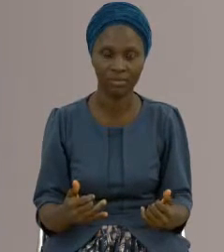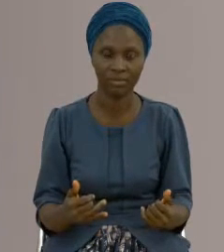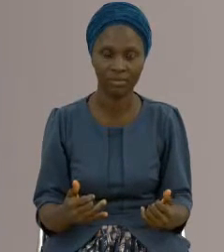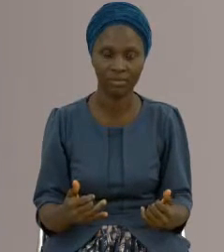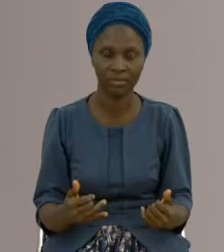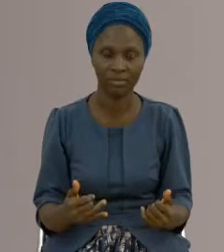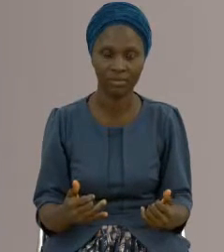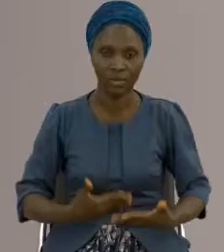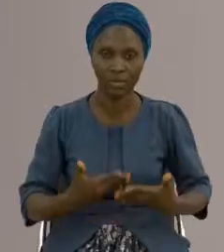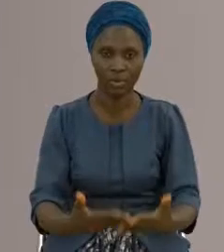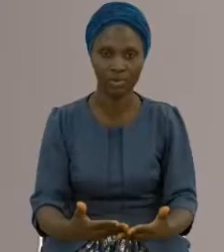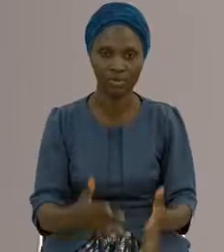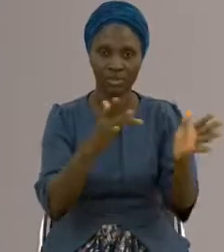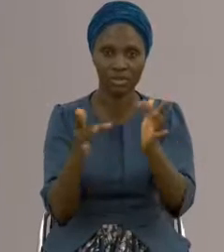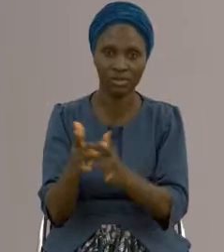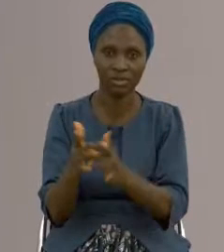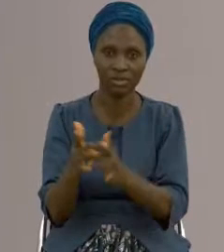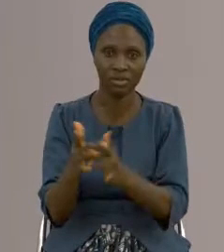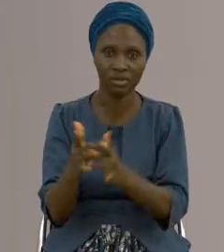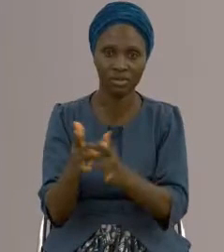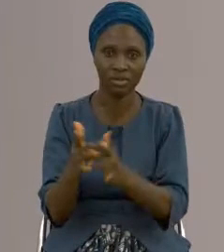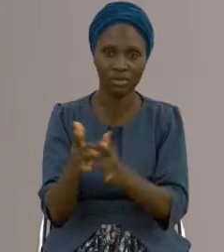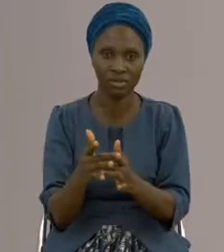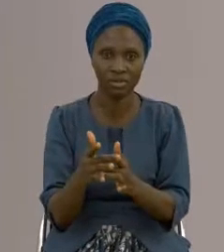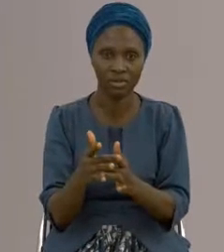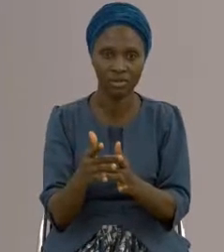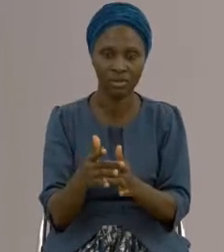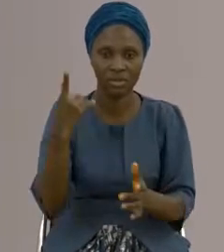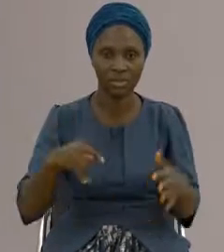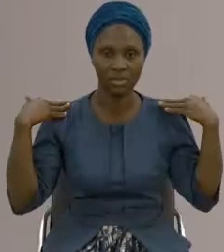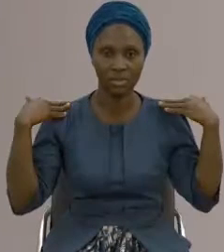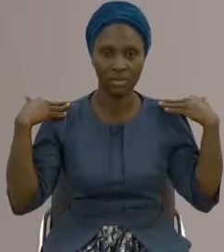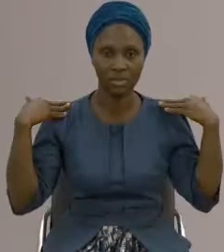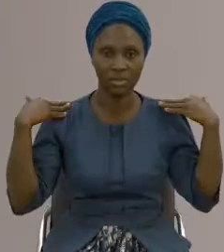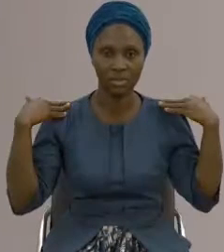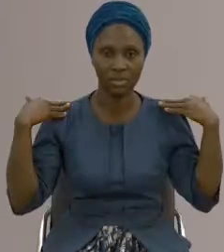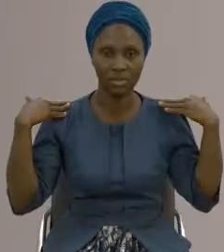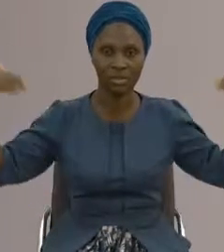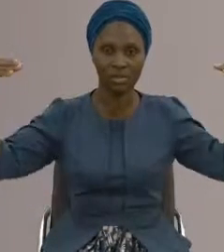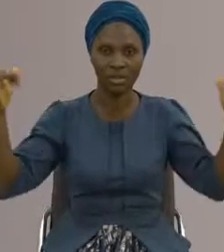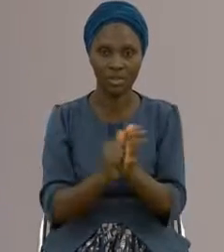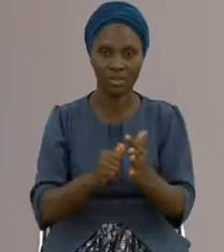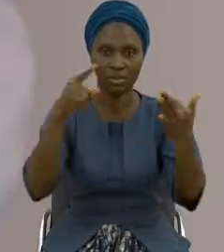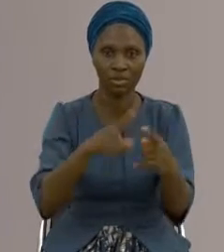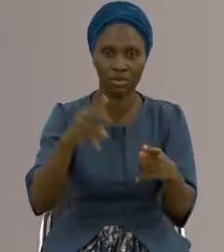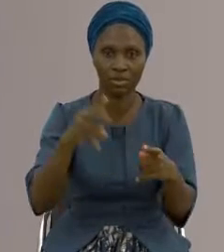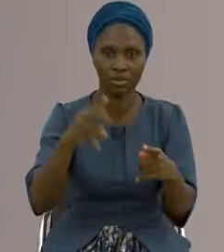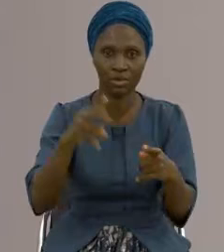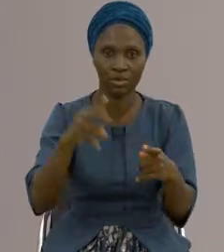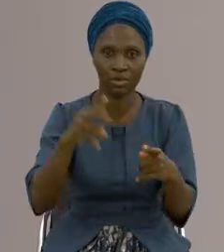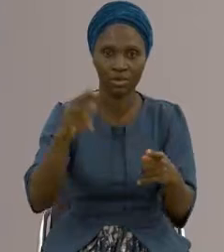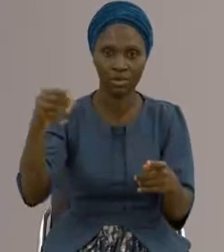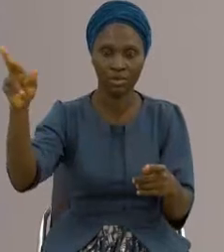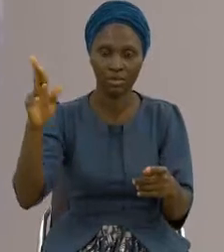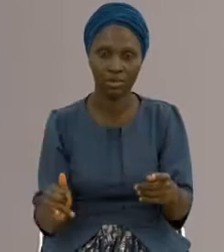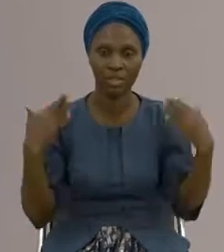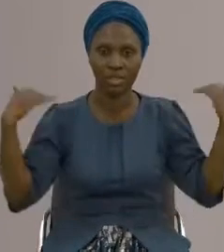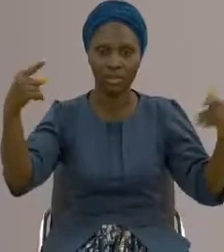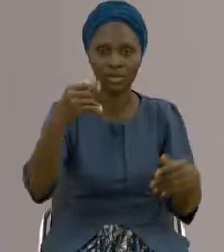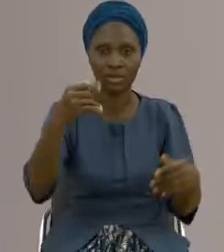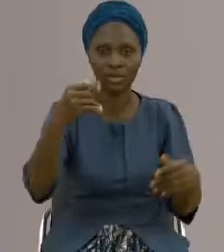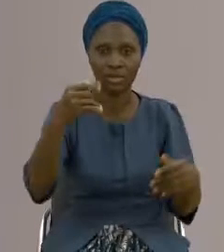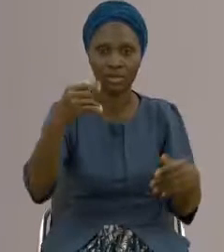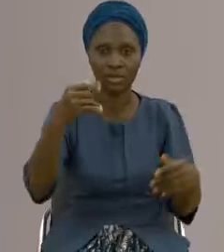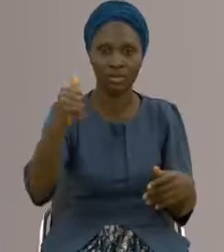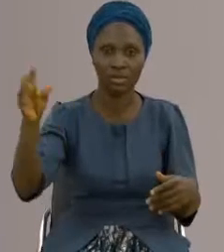The angel that appeared to Mary, Angel Gabriel, they called him Jesus. And all the angels that